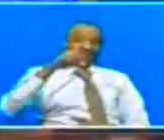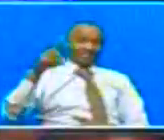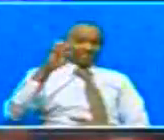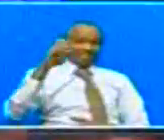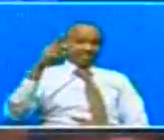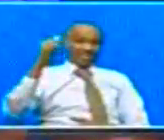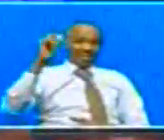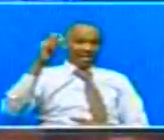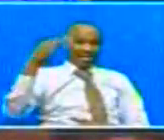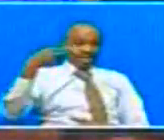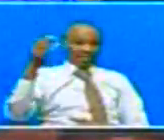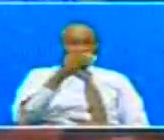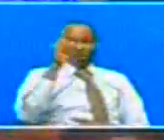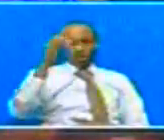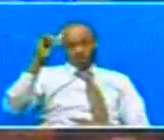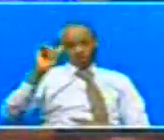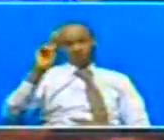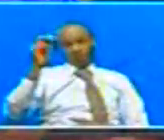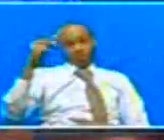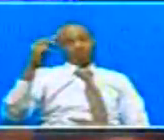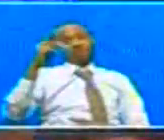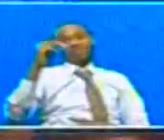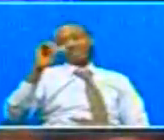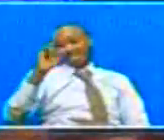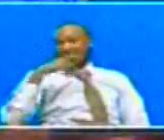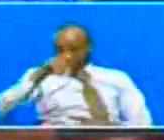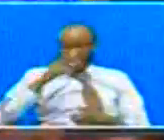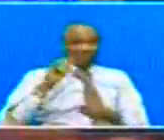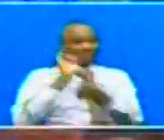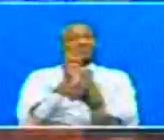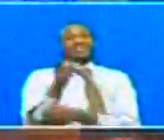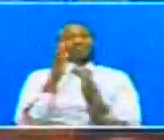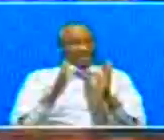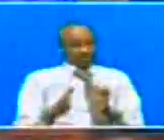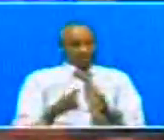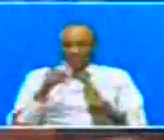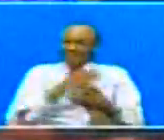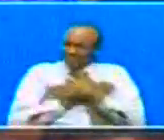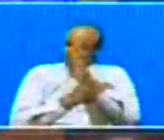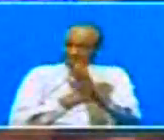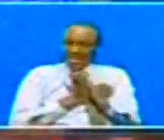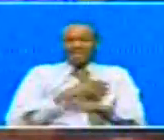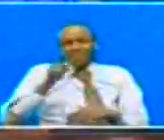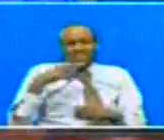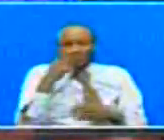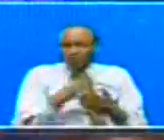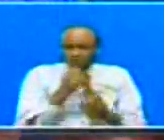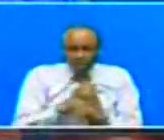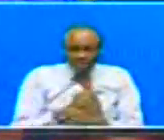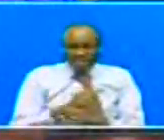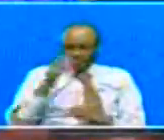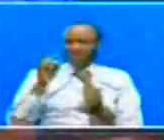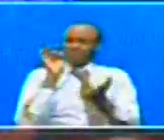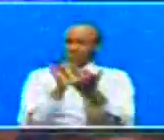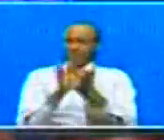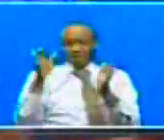have done to deal with the coup d'etat of 1982? What difficulties Mwai Kibaki must have had to remove from office